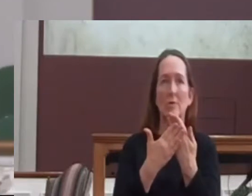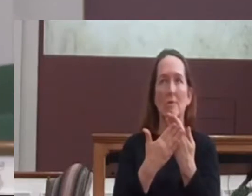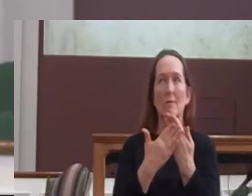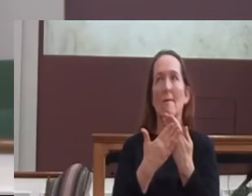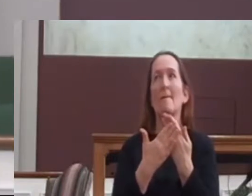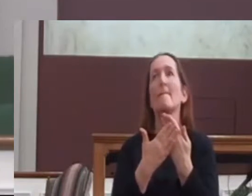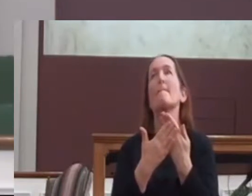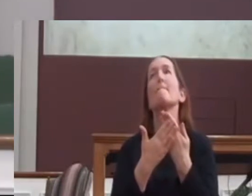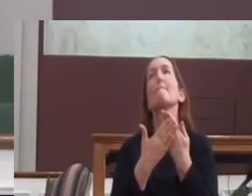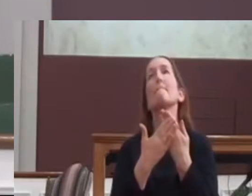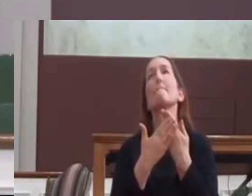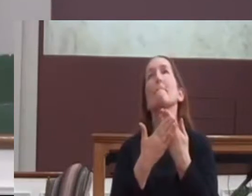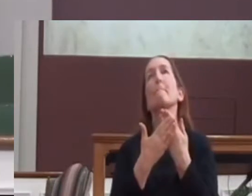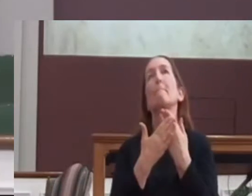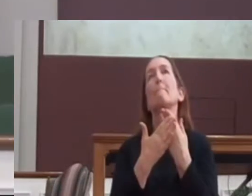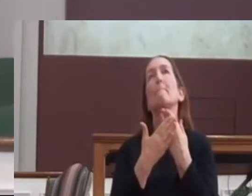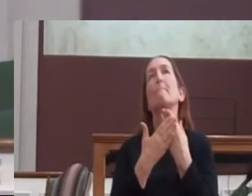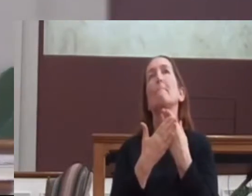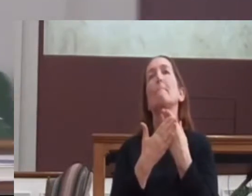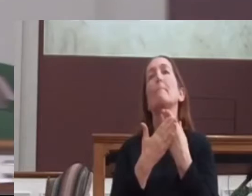of any quality.